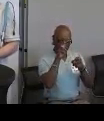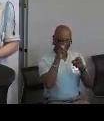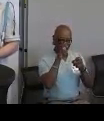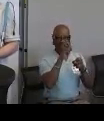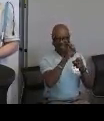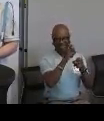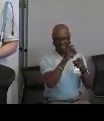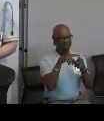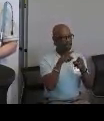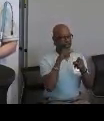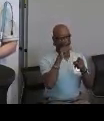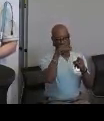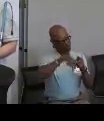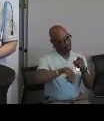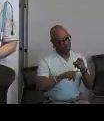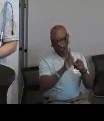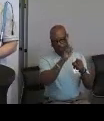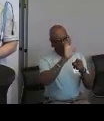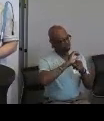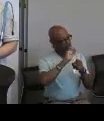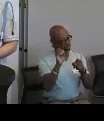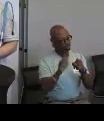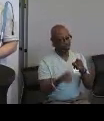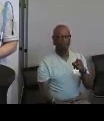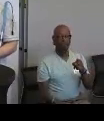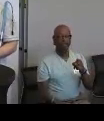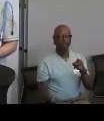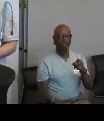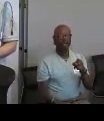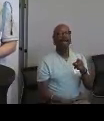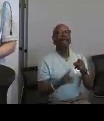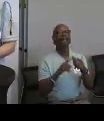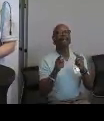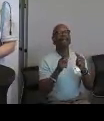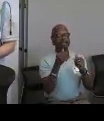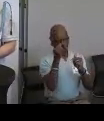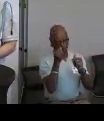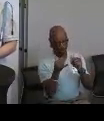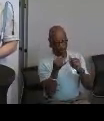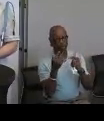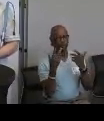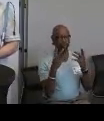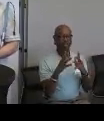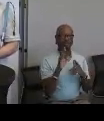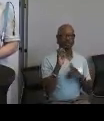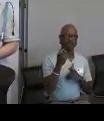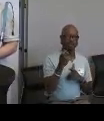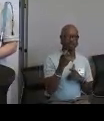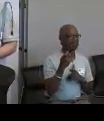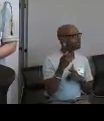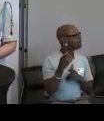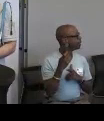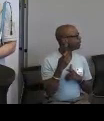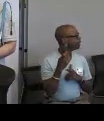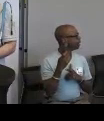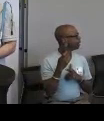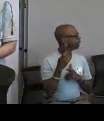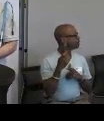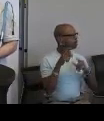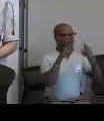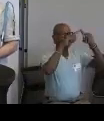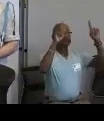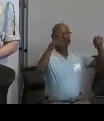X, but I'm not moving down. And I'm drawing down to finish the box and just make the left top and right edge of my